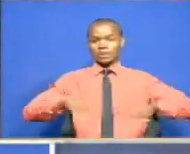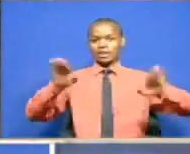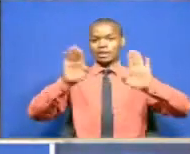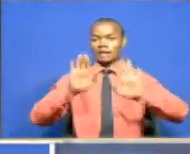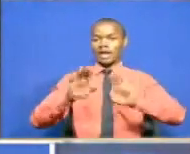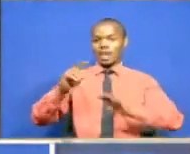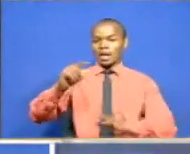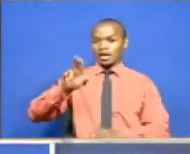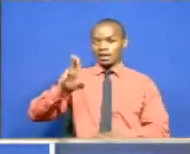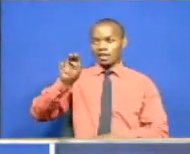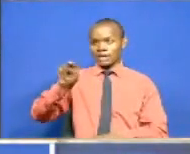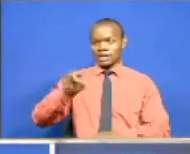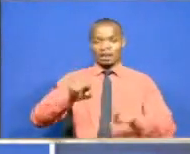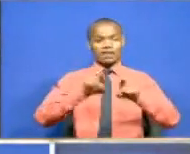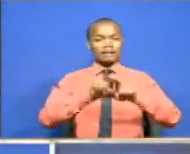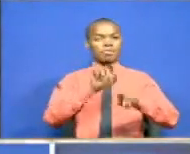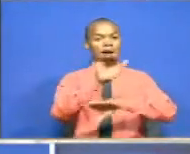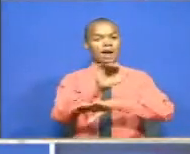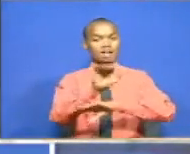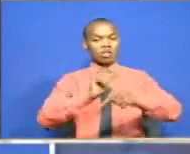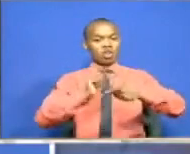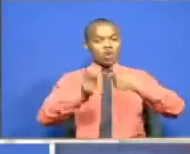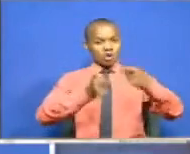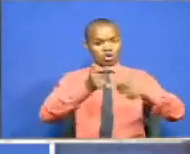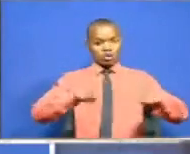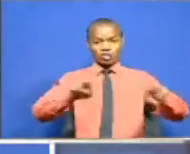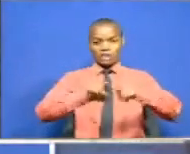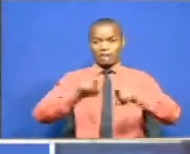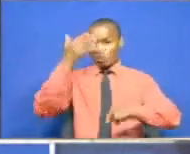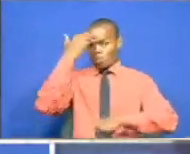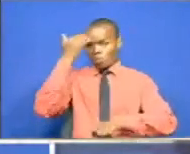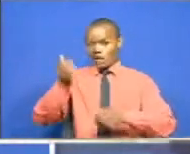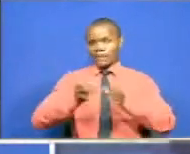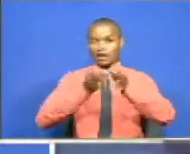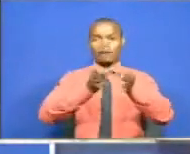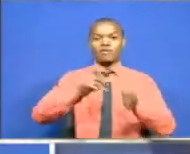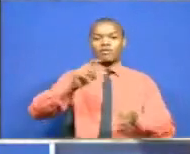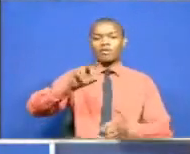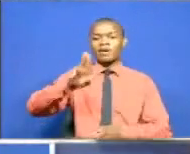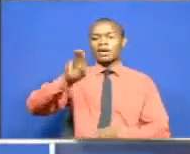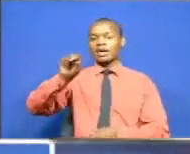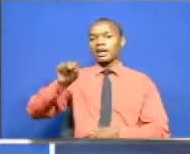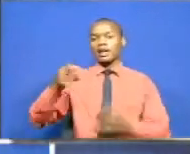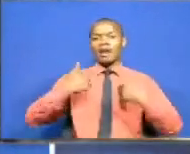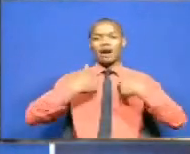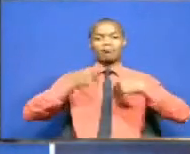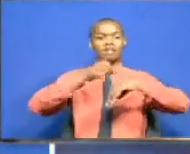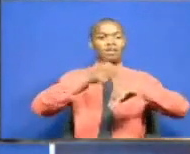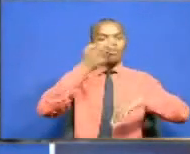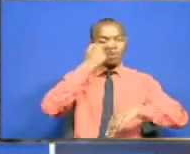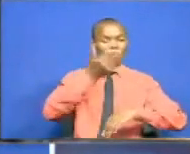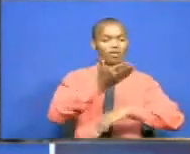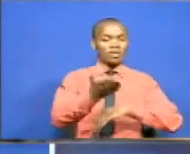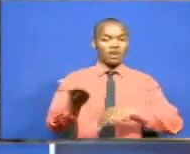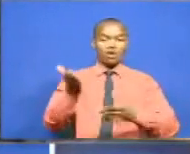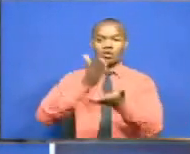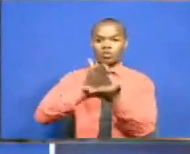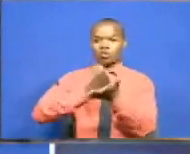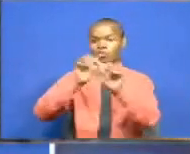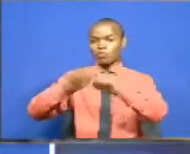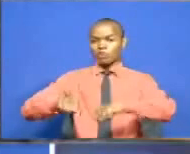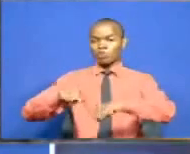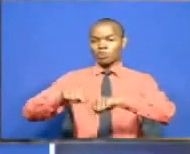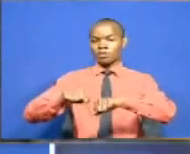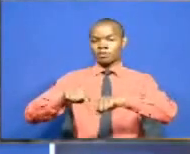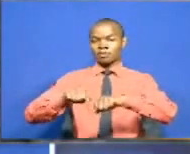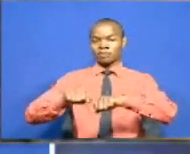Na tunazidi kuwaomba waendelee namna hii kwa sababu silaha yoyote haramu ikiwa kwa mkono haramu bado itasumbua. Inaweza kuja